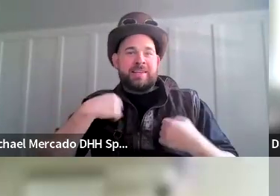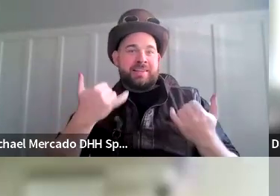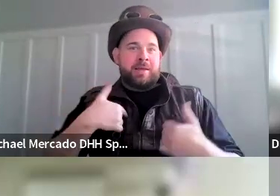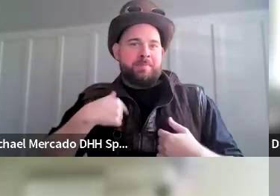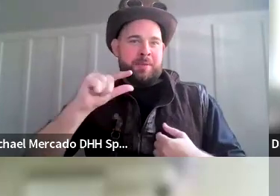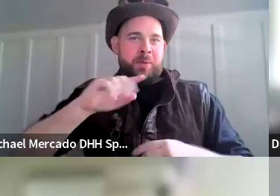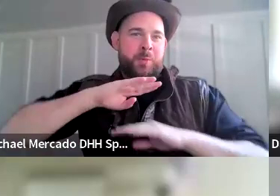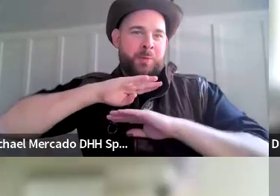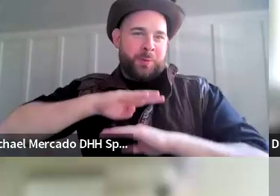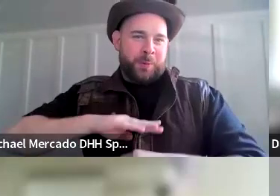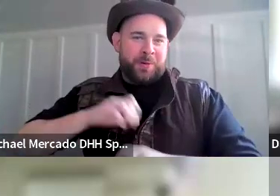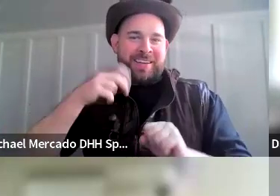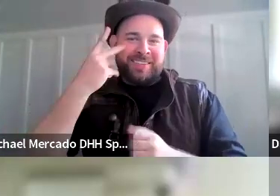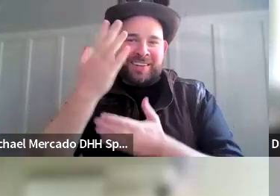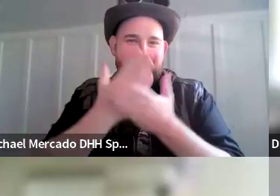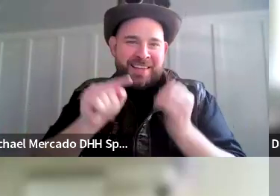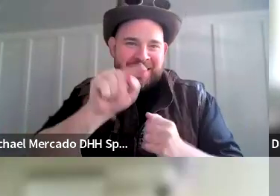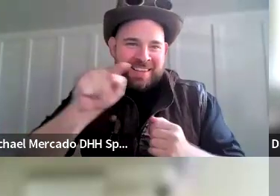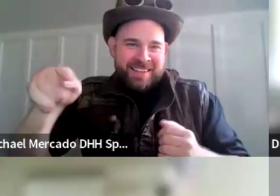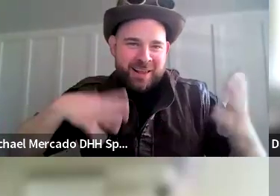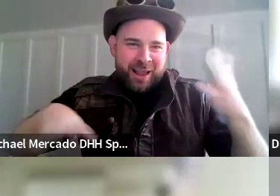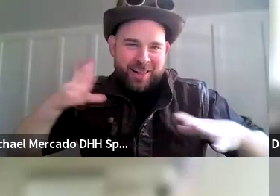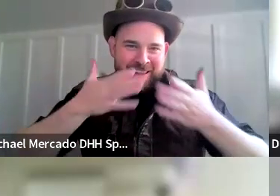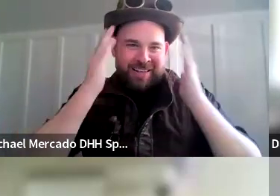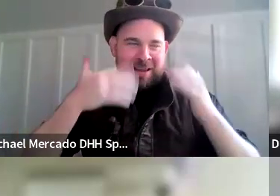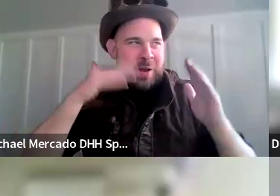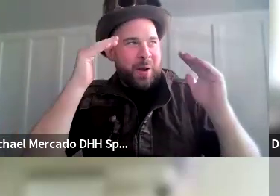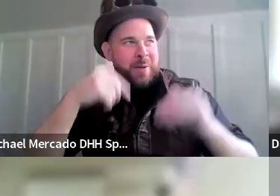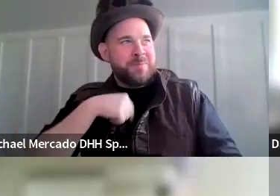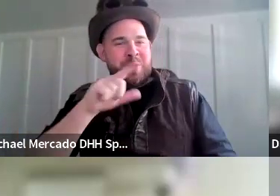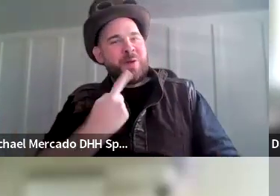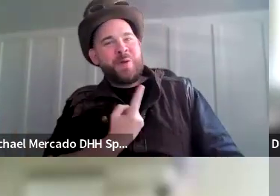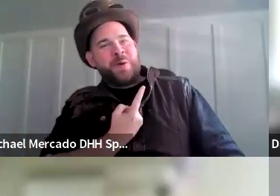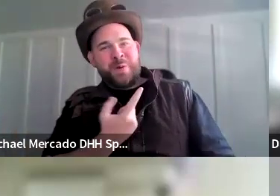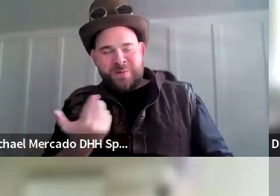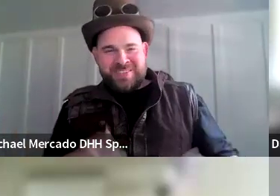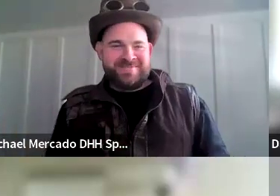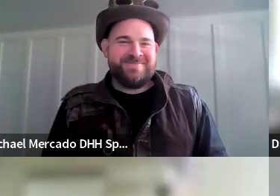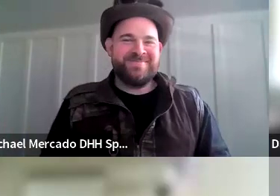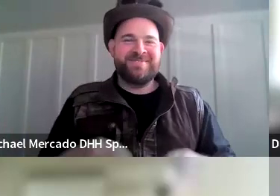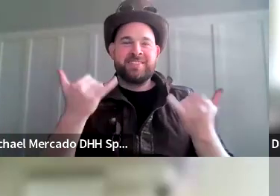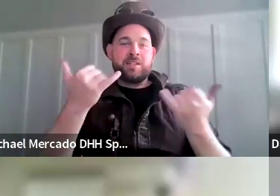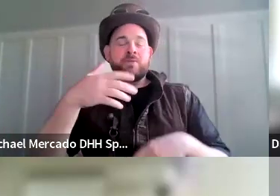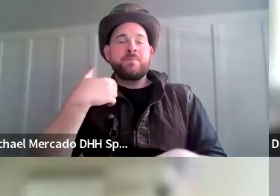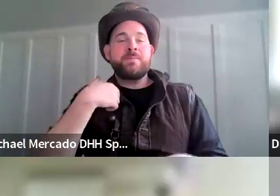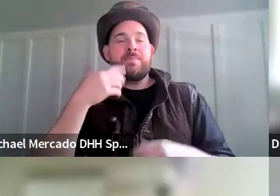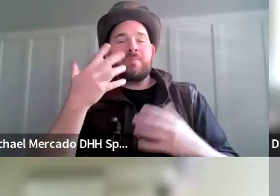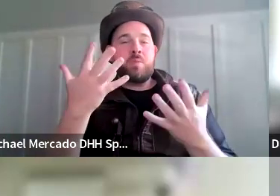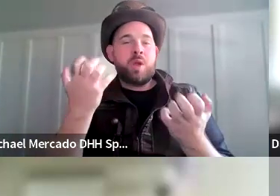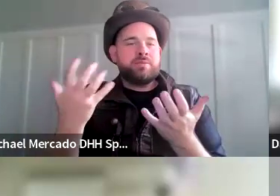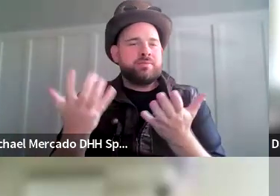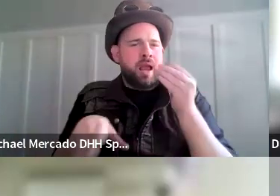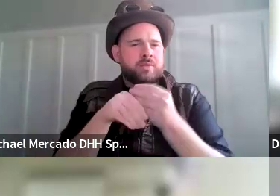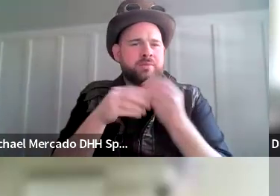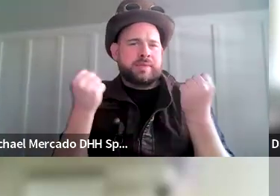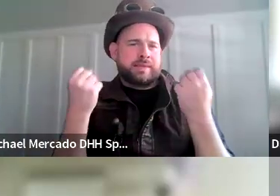am a steampunk. So I'm a little relieved I can see some of you in other costumes. I was hoping that I wasn't the